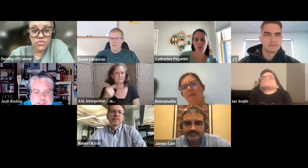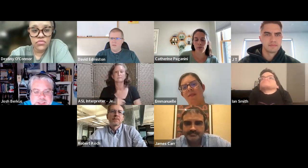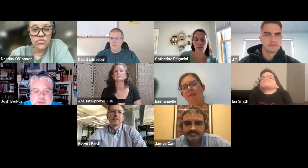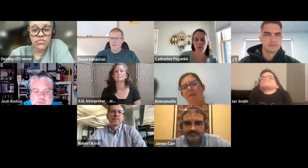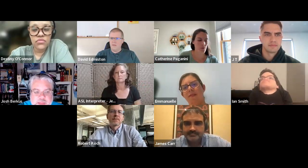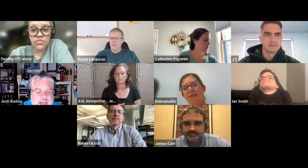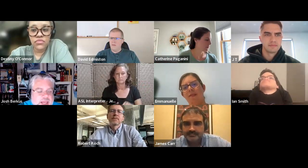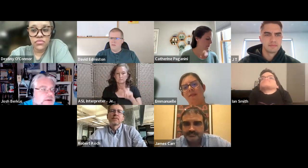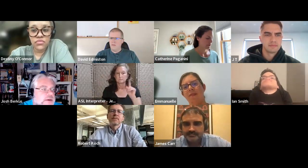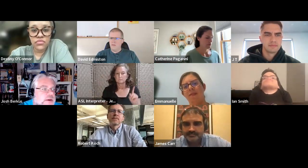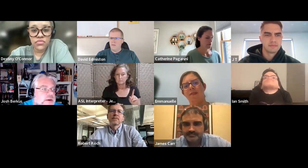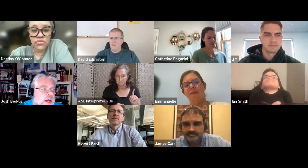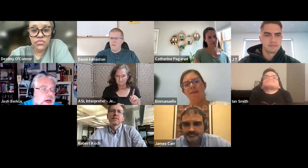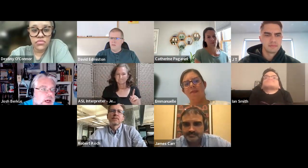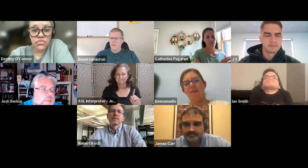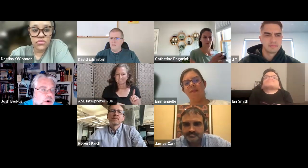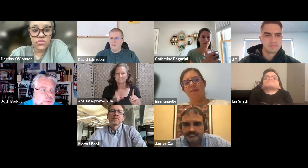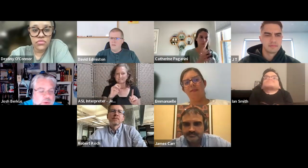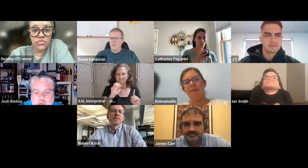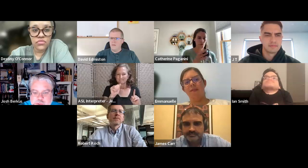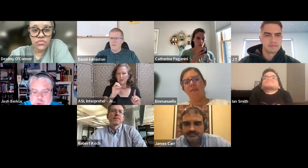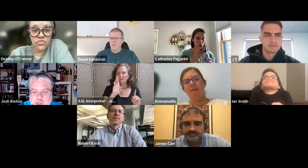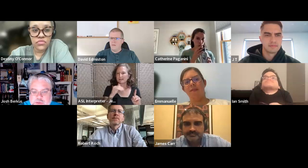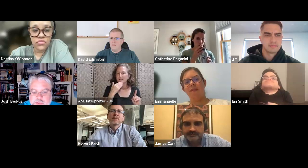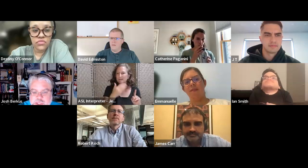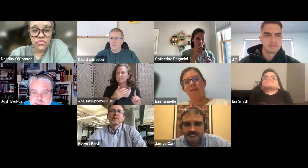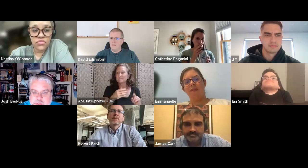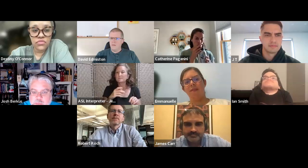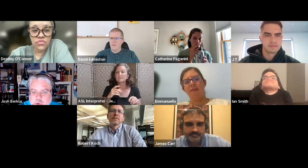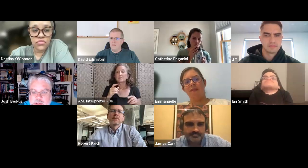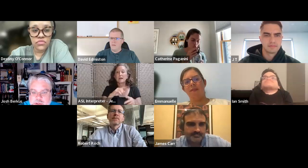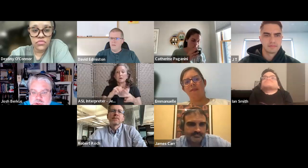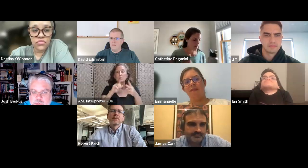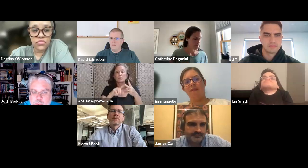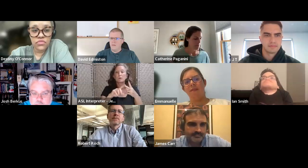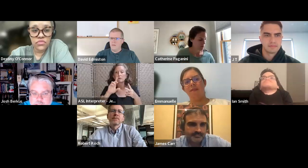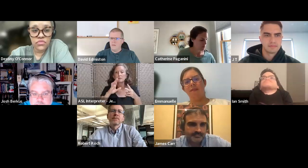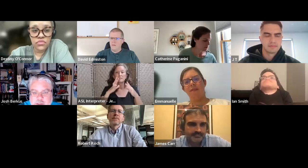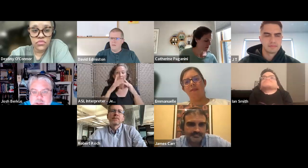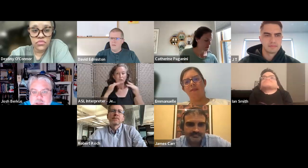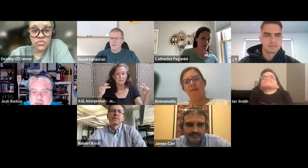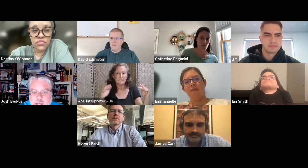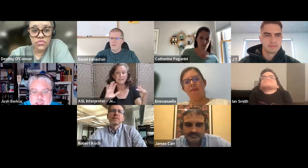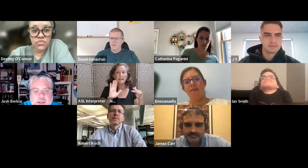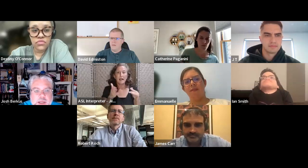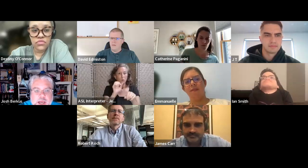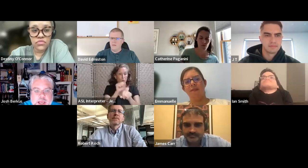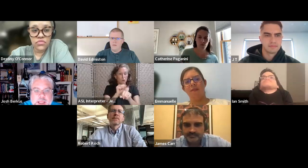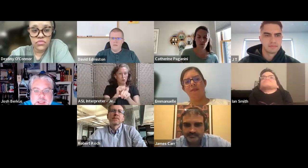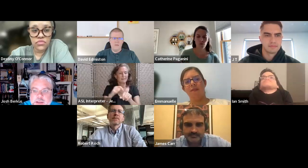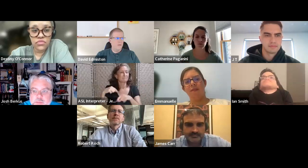Yeah. Aside from that, our only organized work on diversity has been more general work